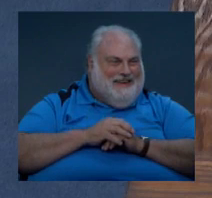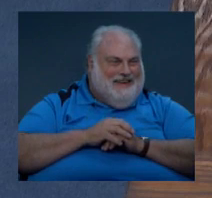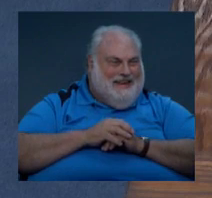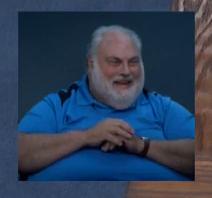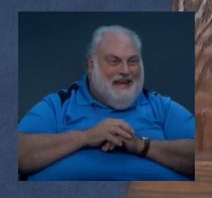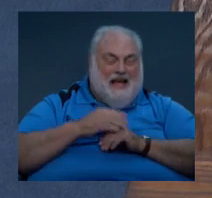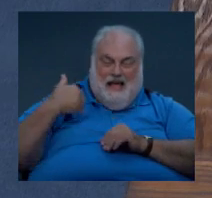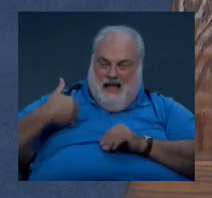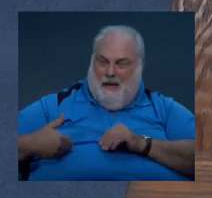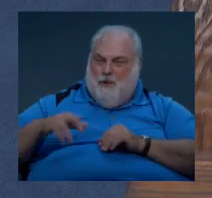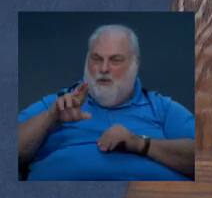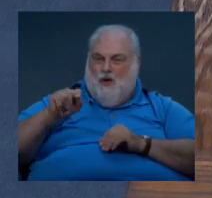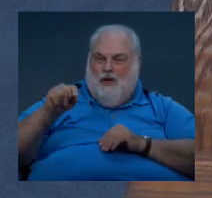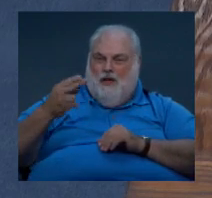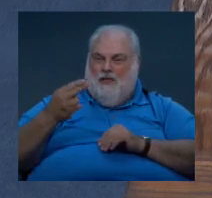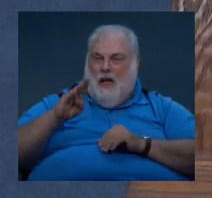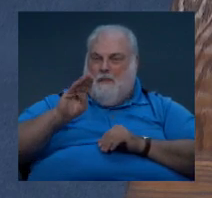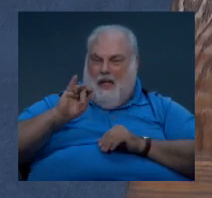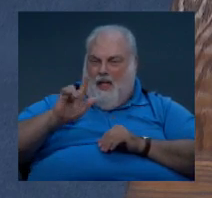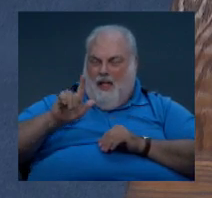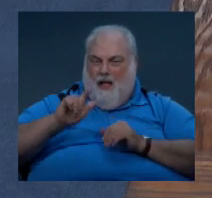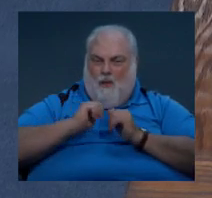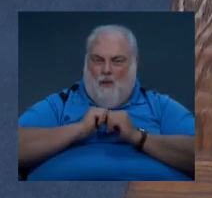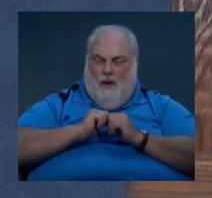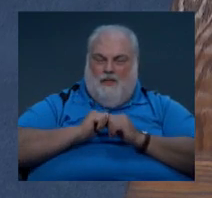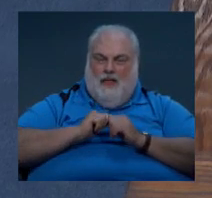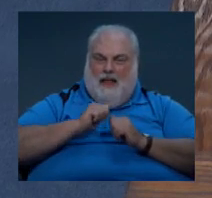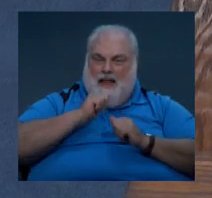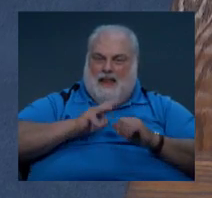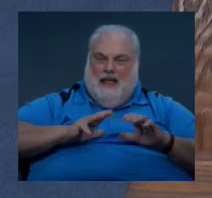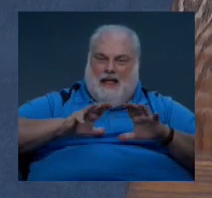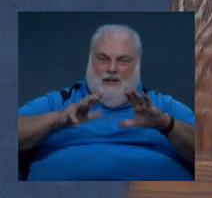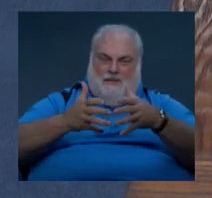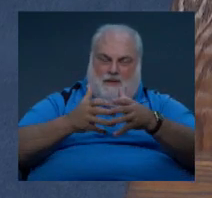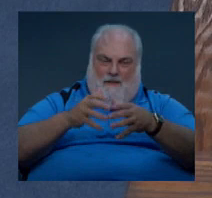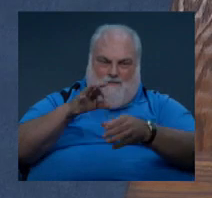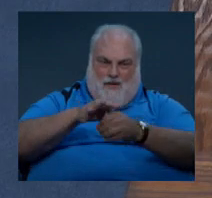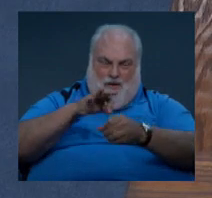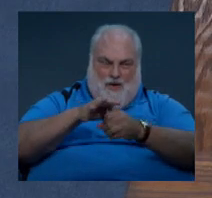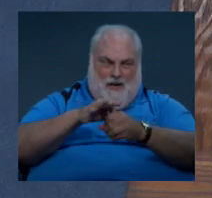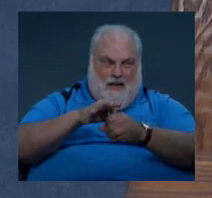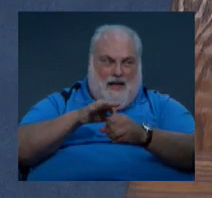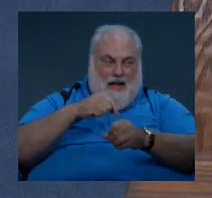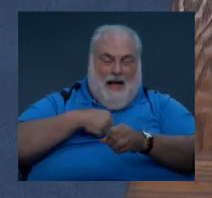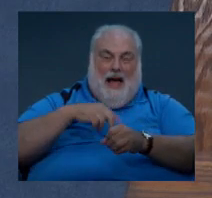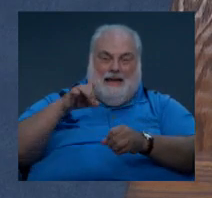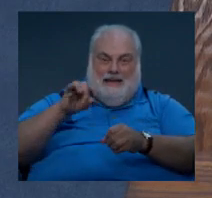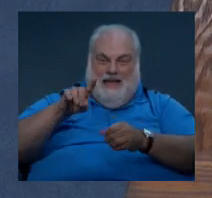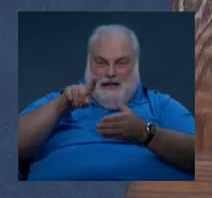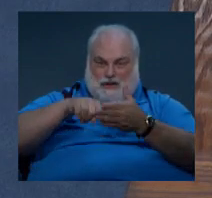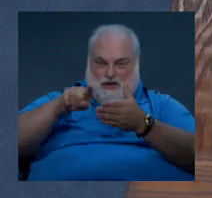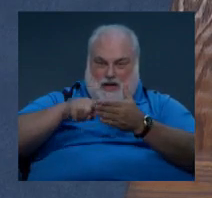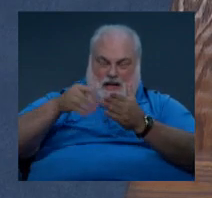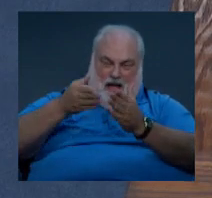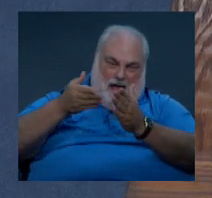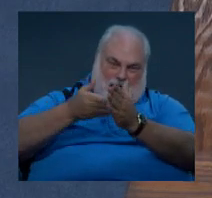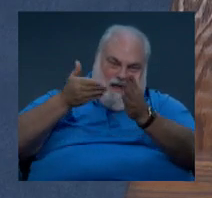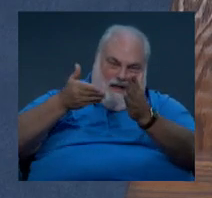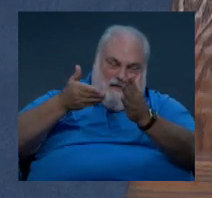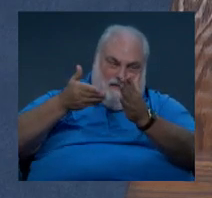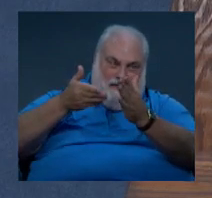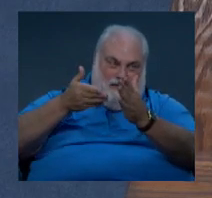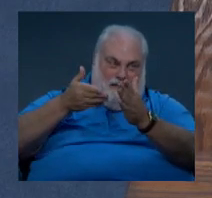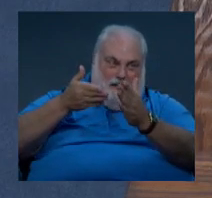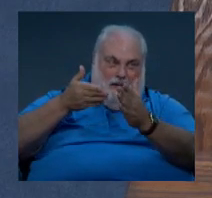I'm Ruth Bell. I'm with the League of Women Voters, and I checked opposed on this